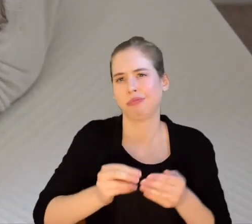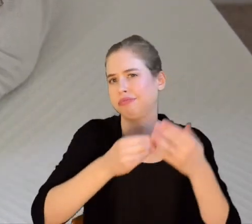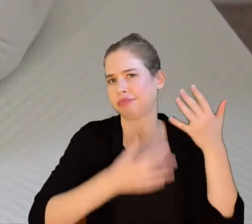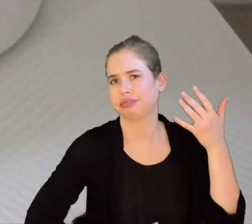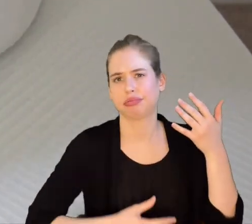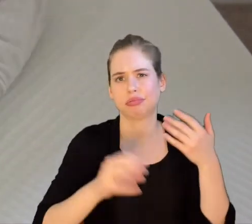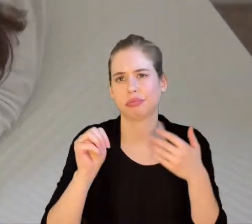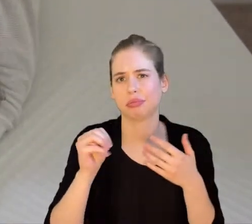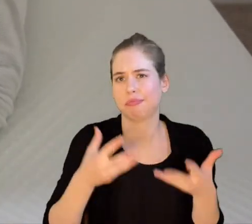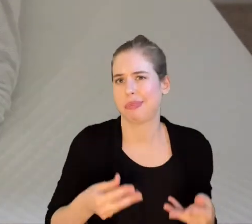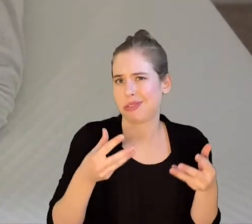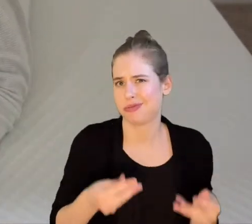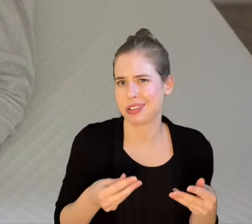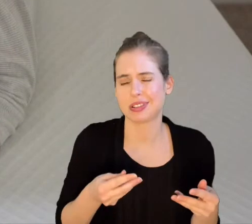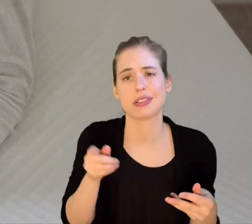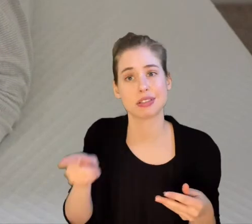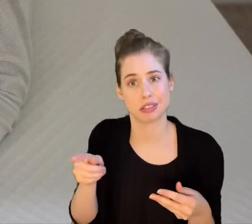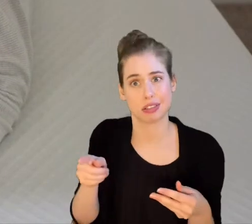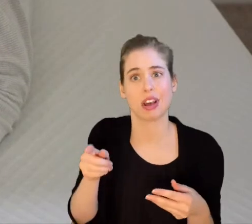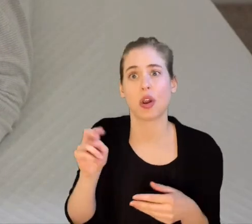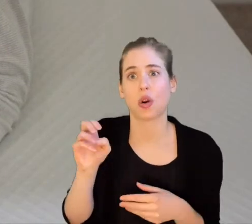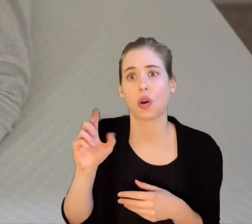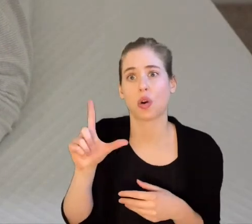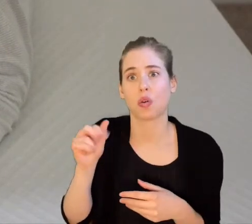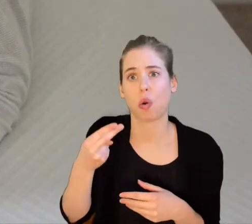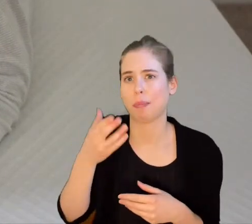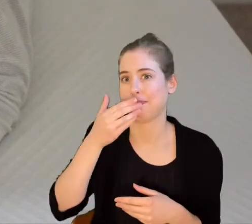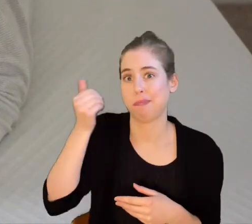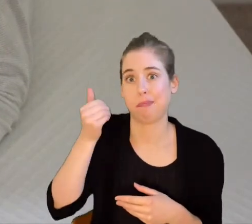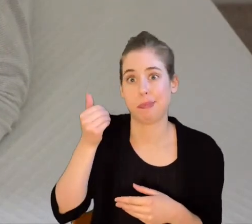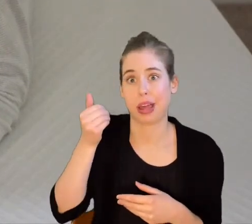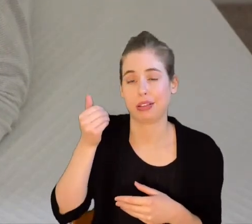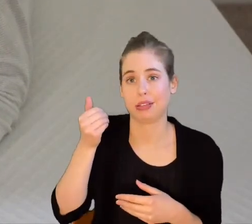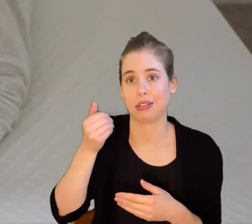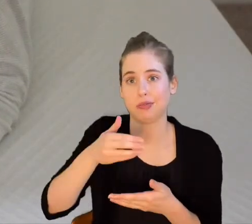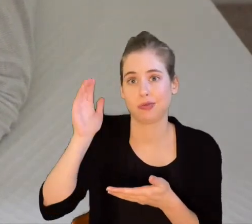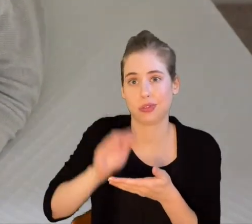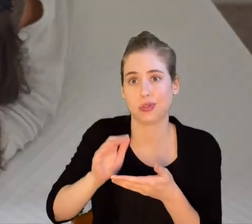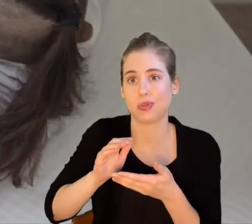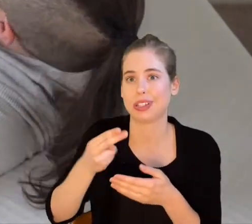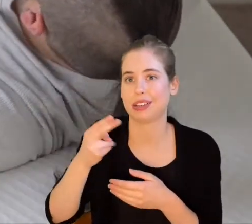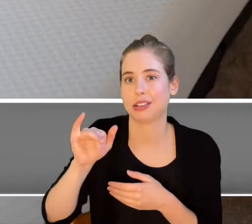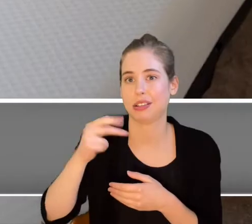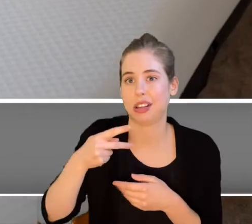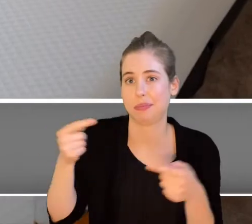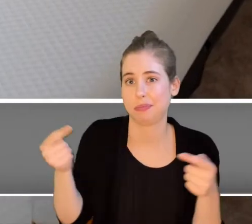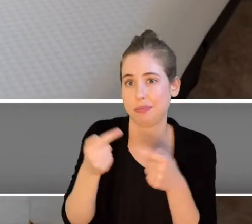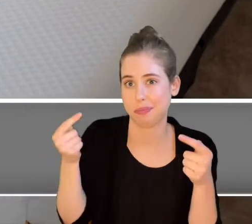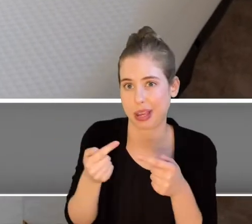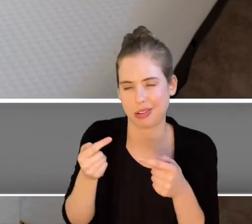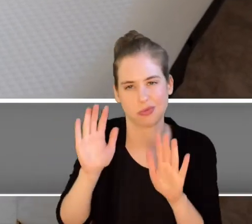relief for hip pain. Overall, we think NOLA is an excellent match for side sleepers.